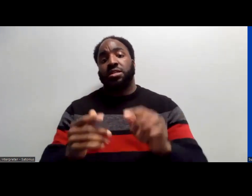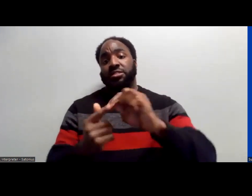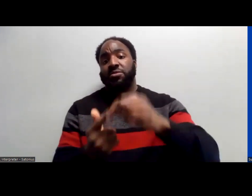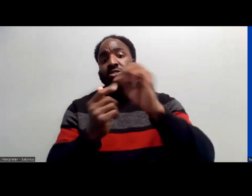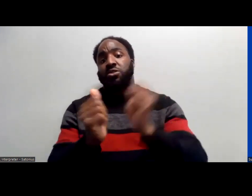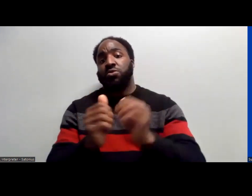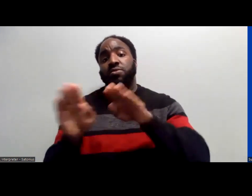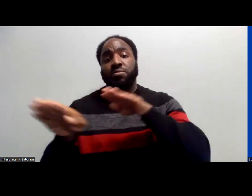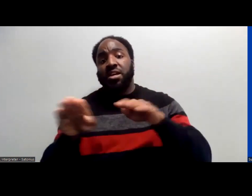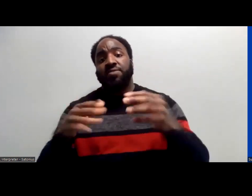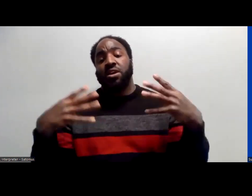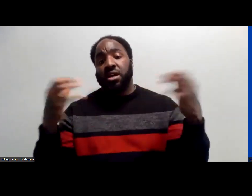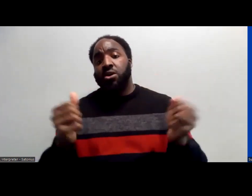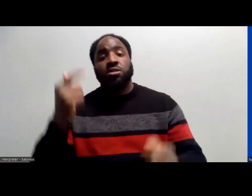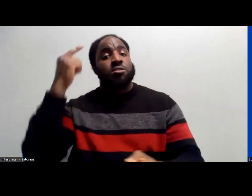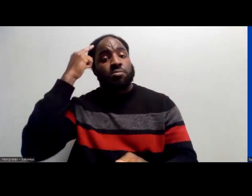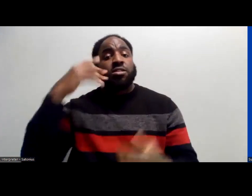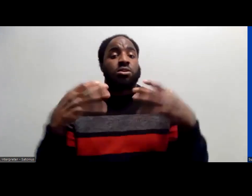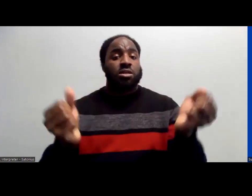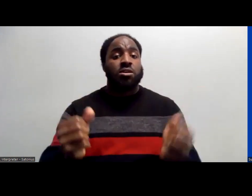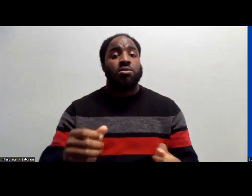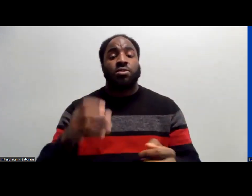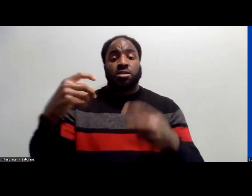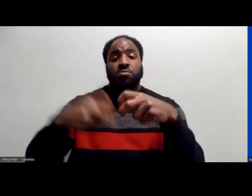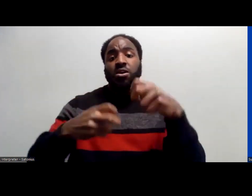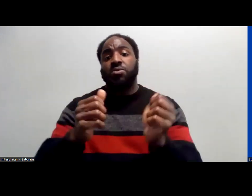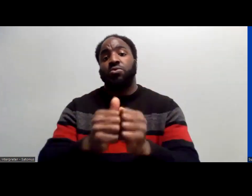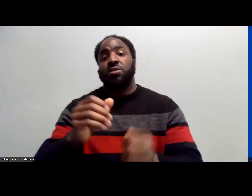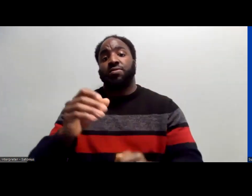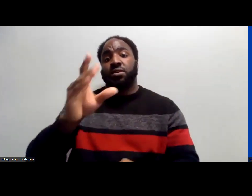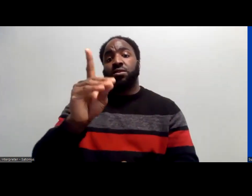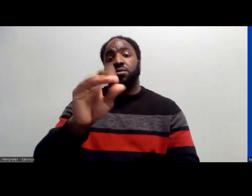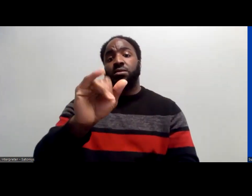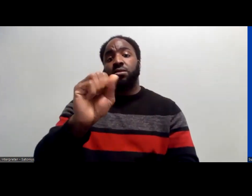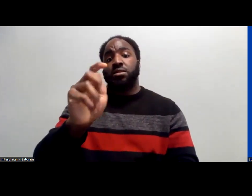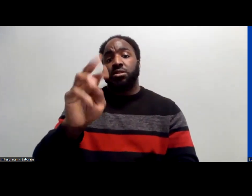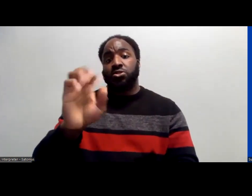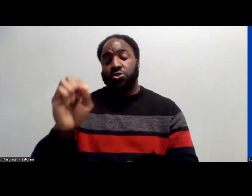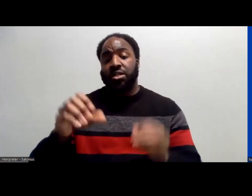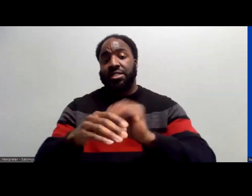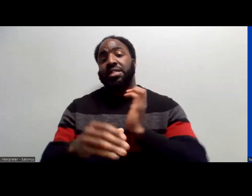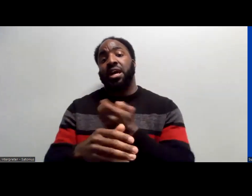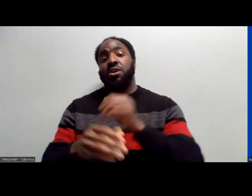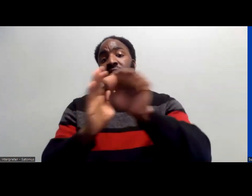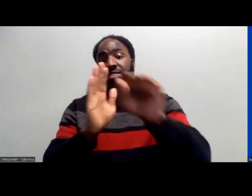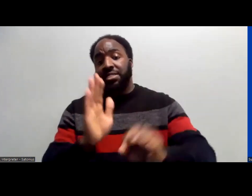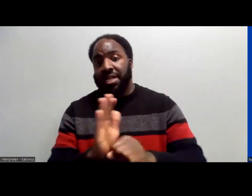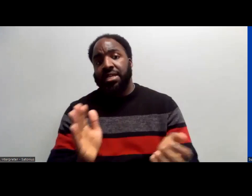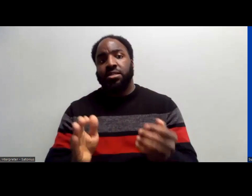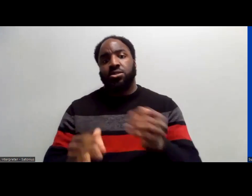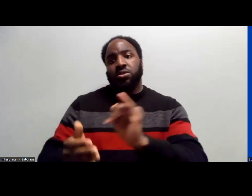behavioral health, mental health, the crisis and distress that so many people in our state are living in